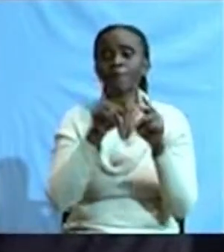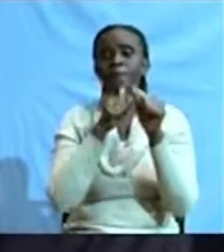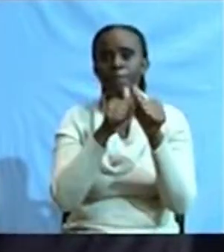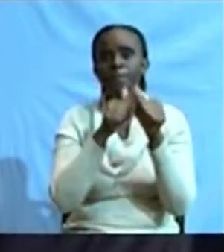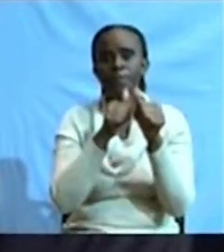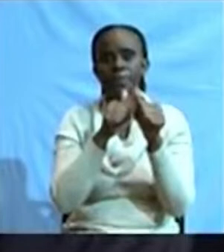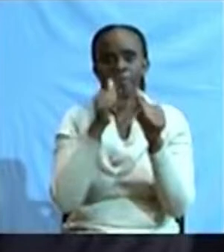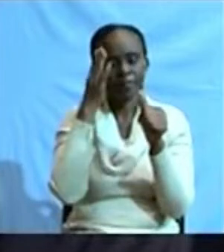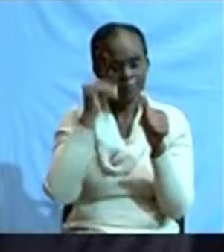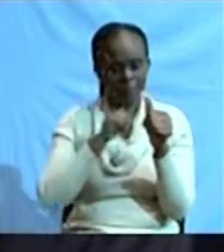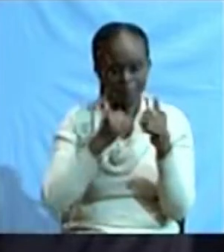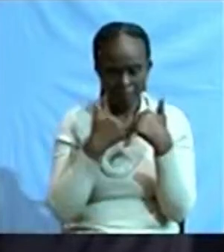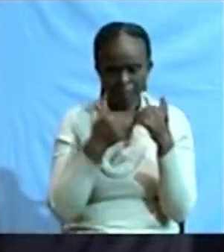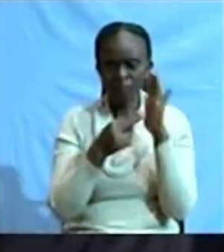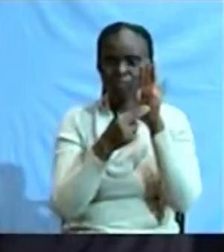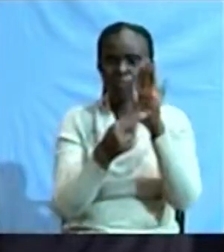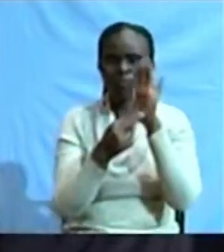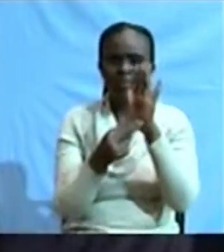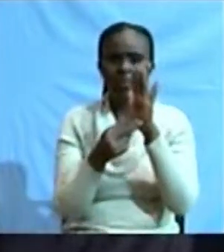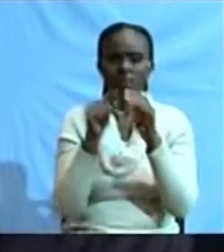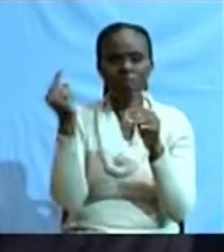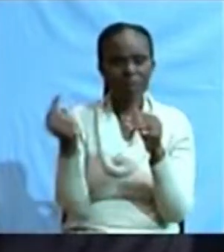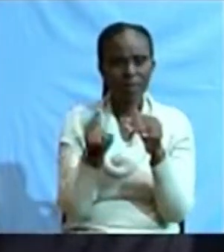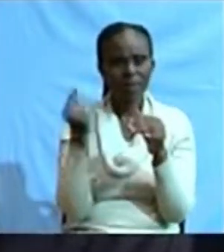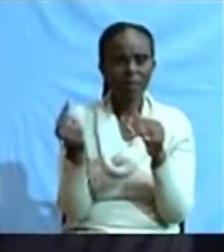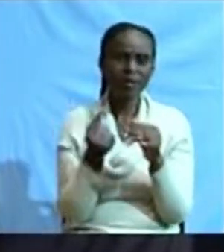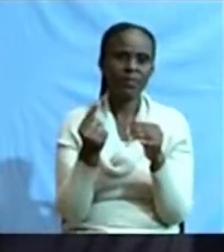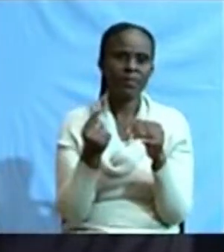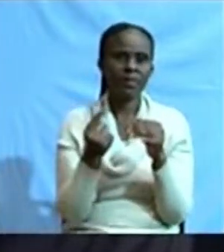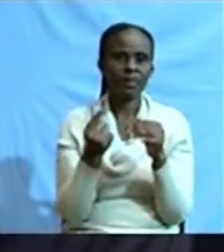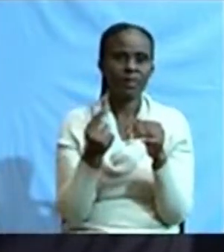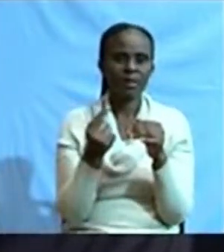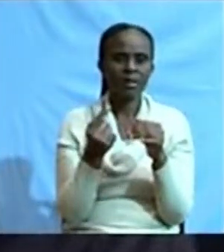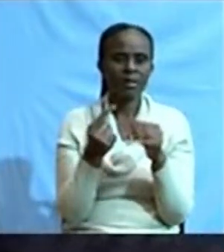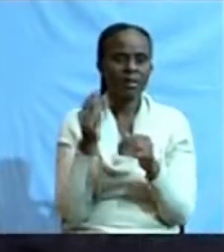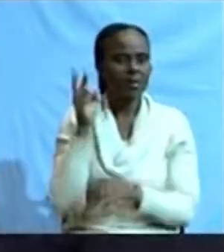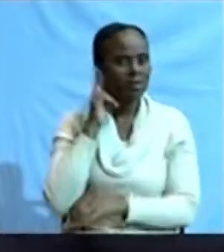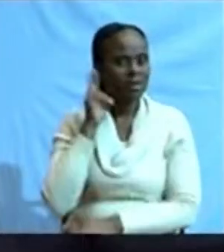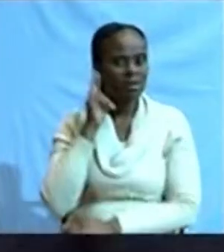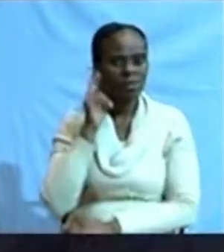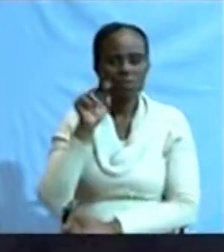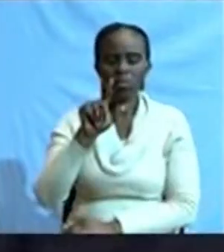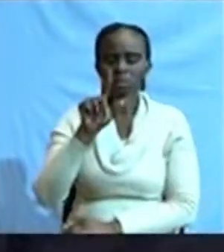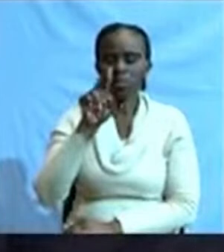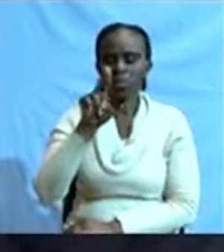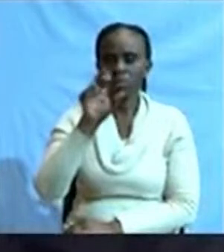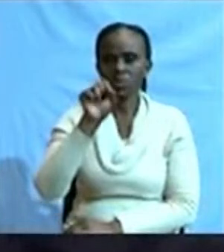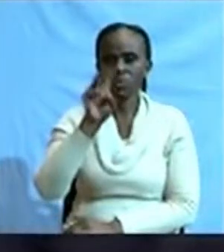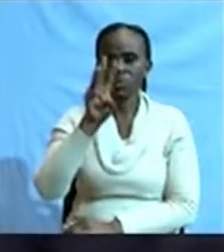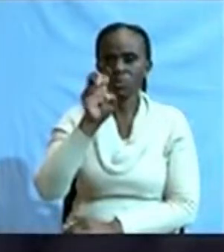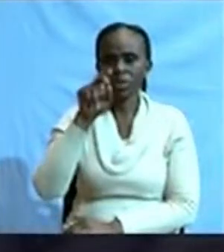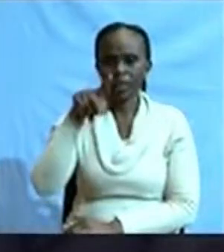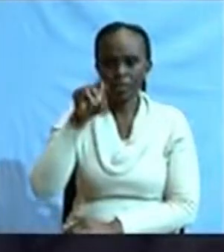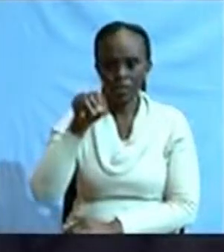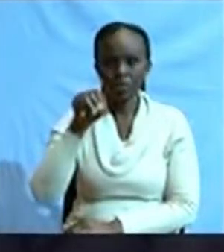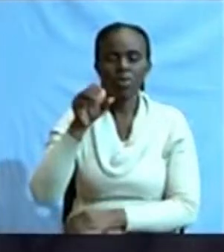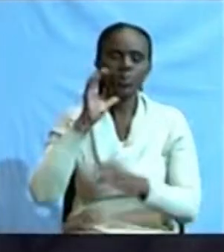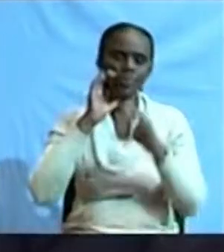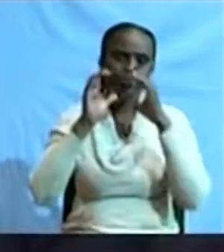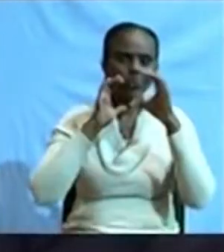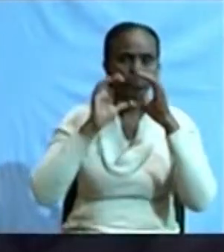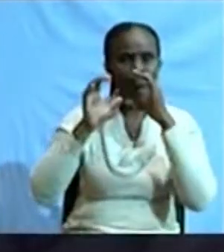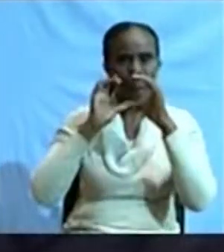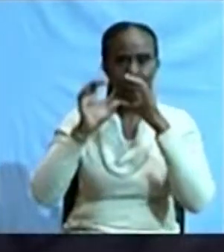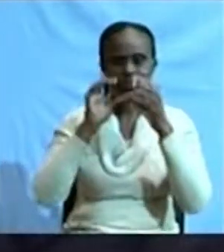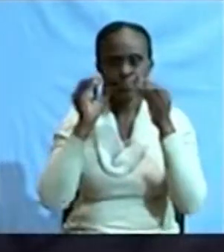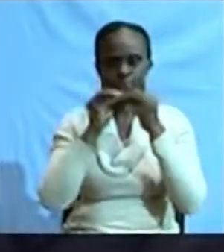find that we have appeared several times at Radio Swepo and doing a lot of correspondences with